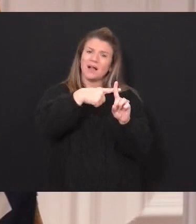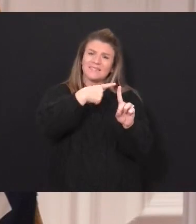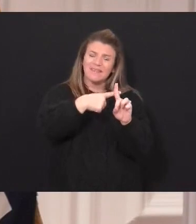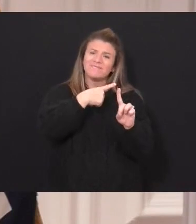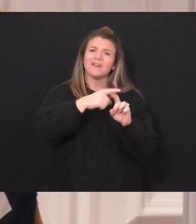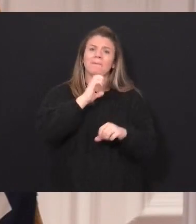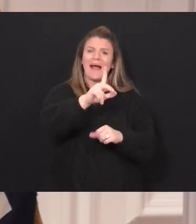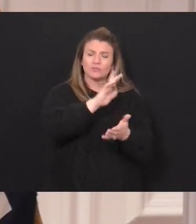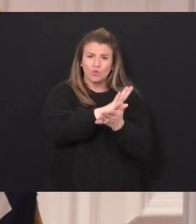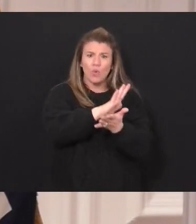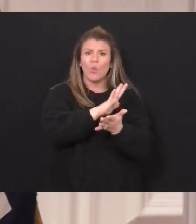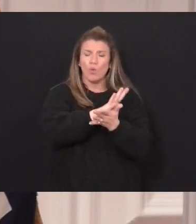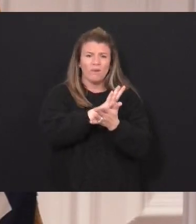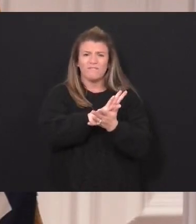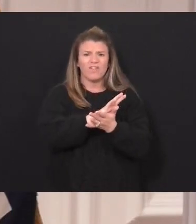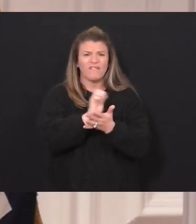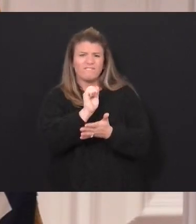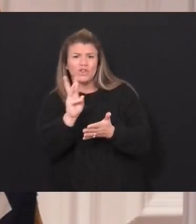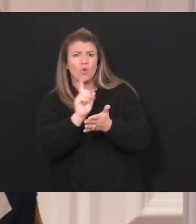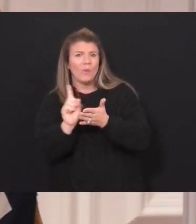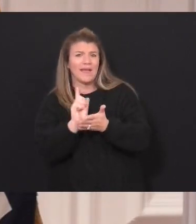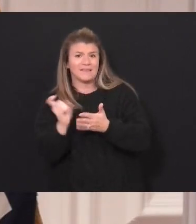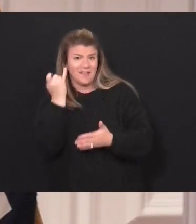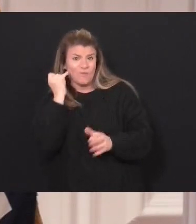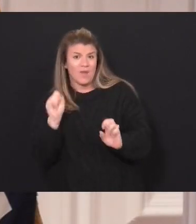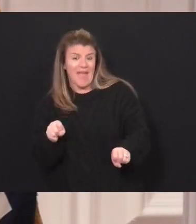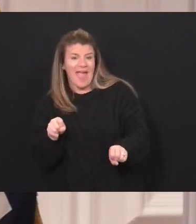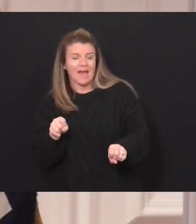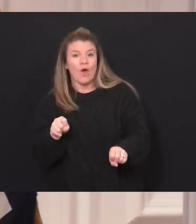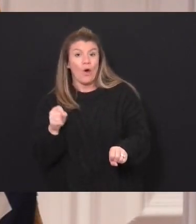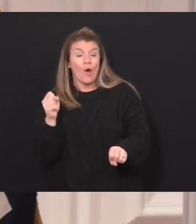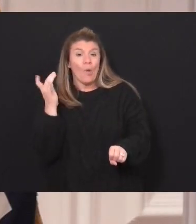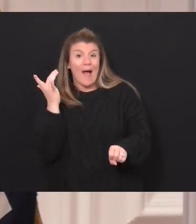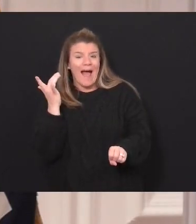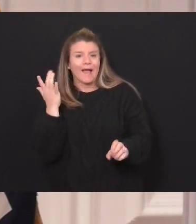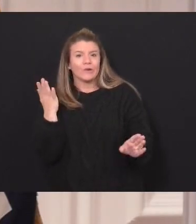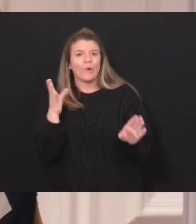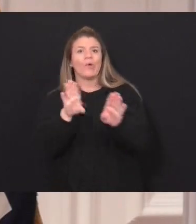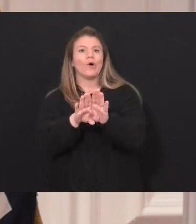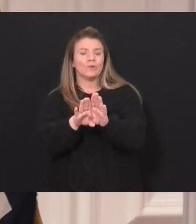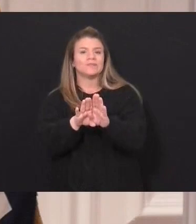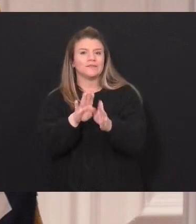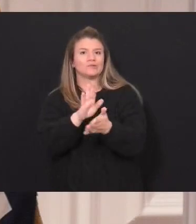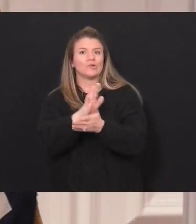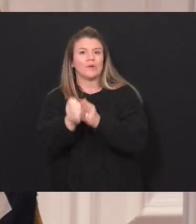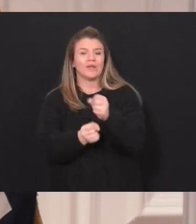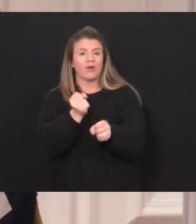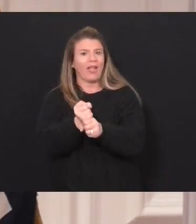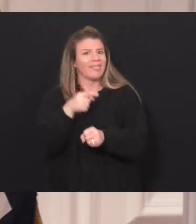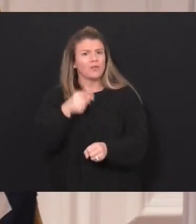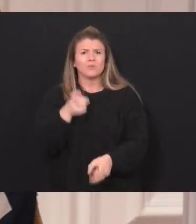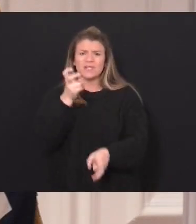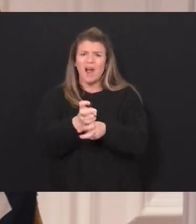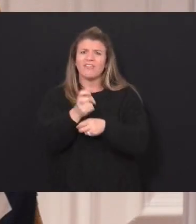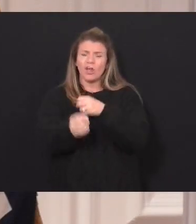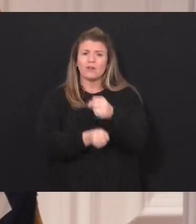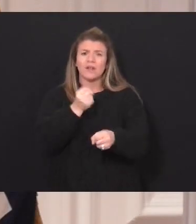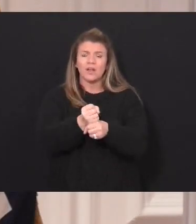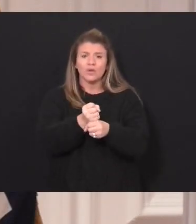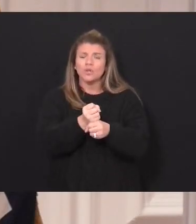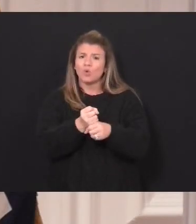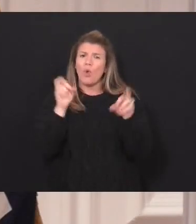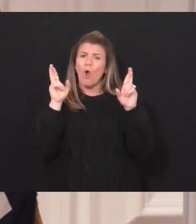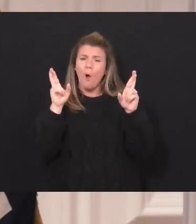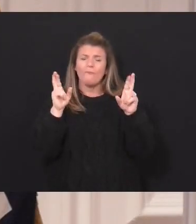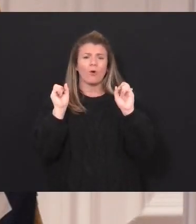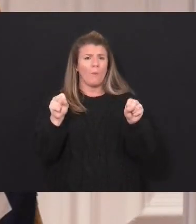for several weeks and bring closure to a school year that was really, really tough, and we're really hopeful that we're going to